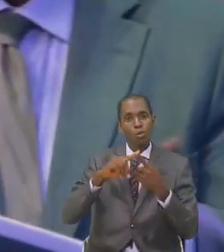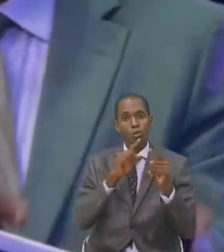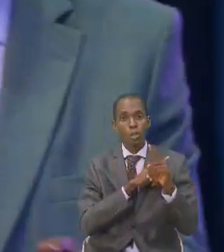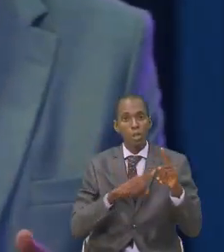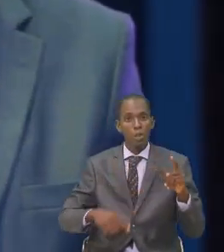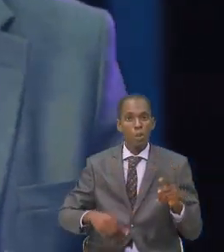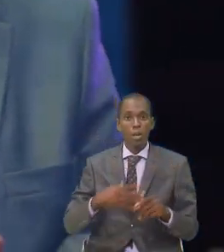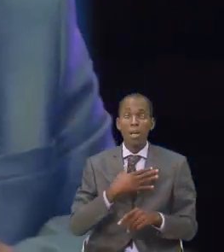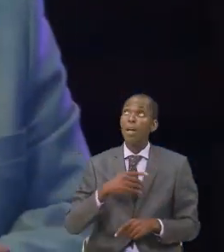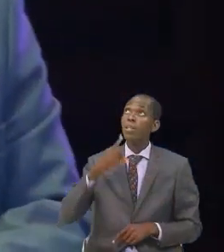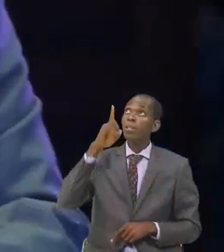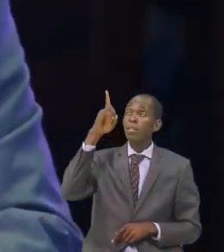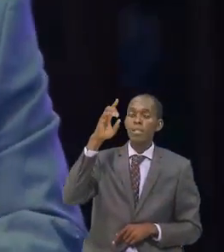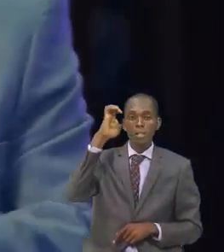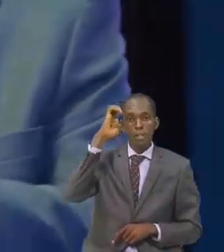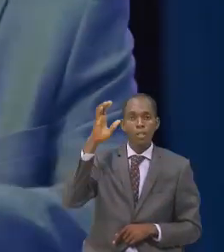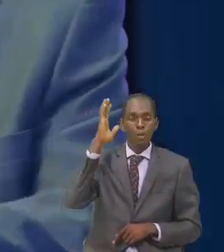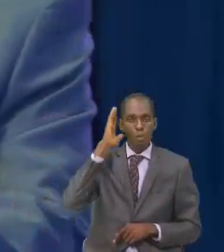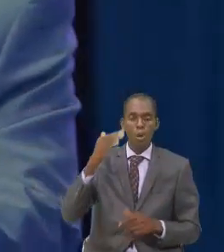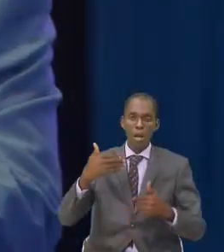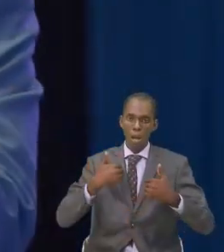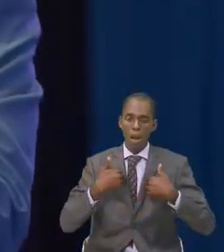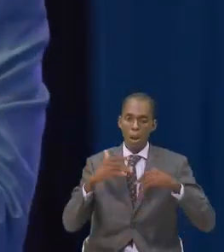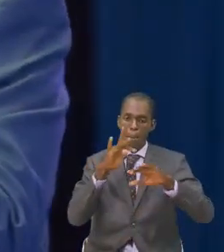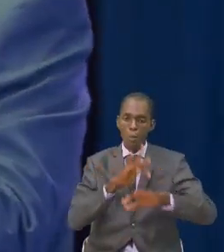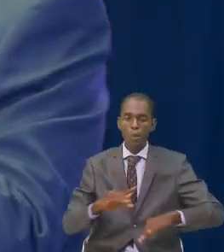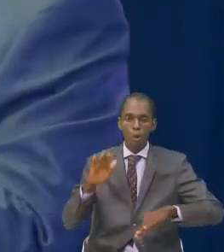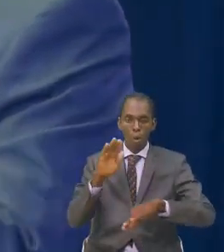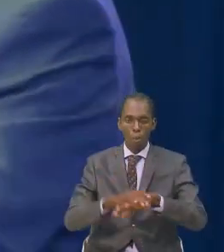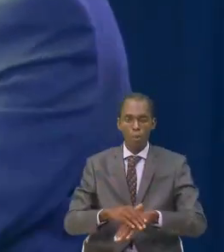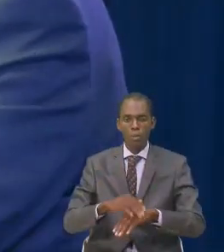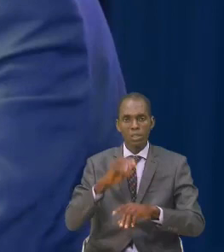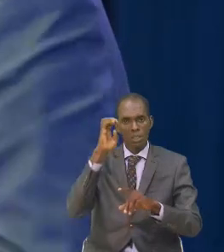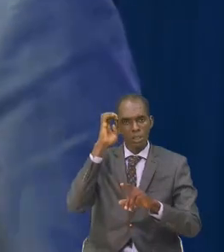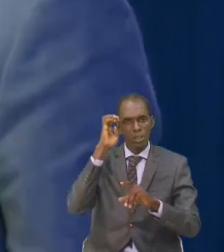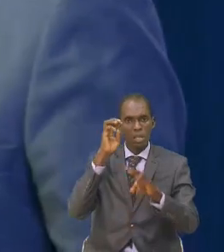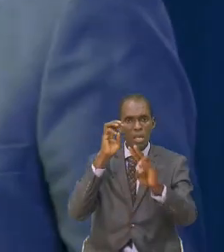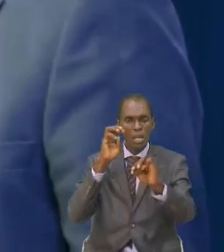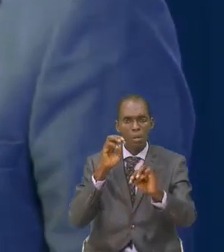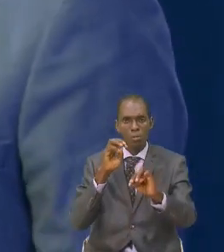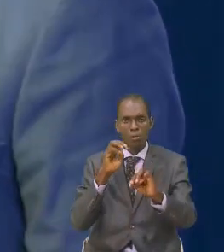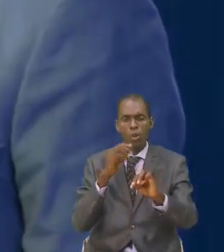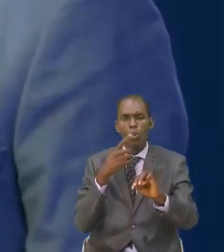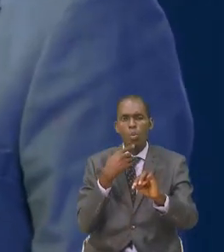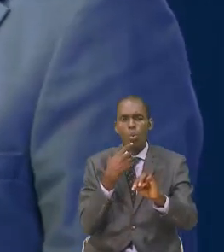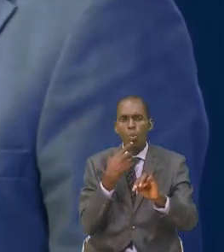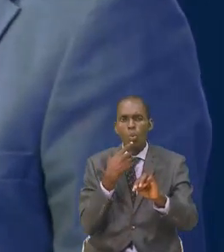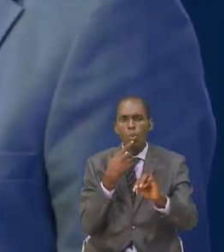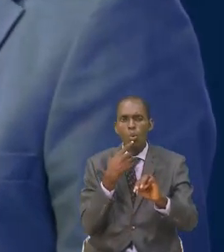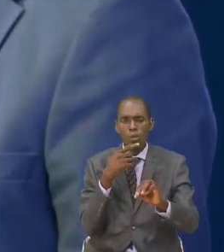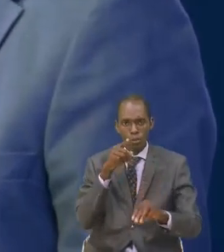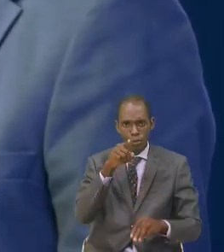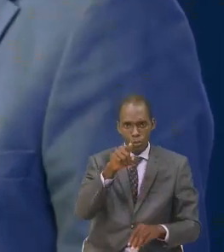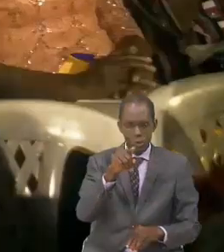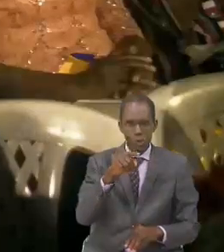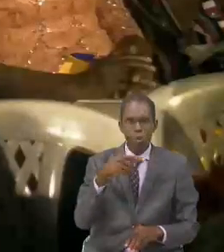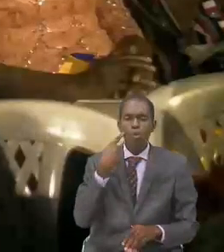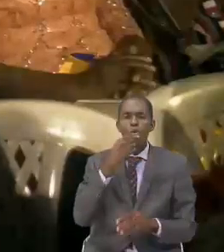return unto the Lord, and he will have mercy upon him. Who is the